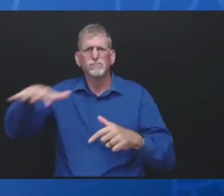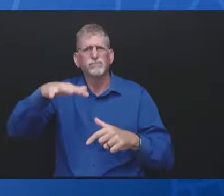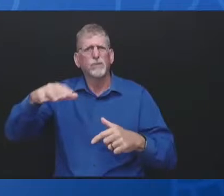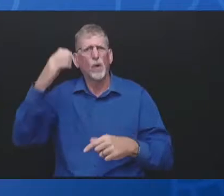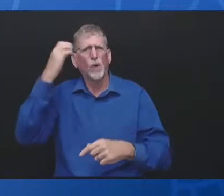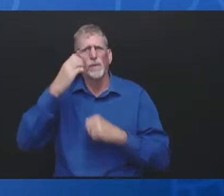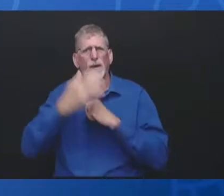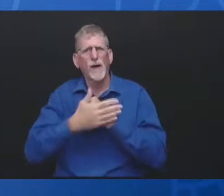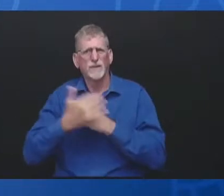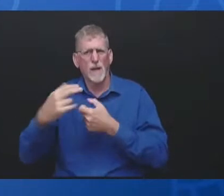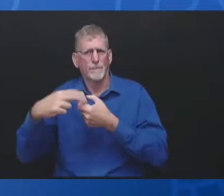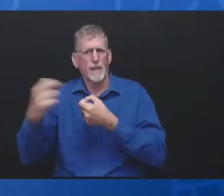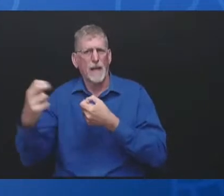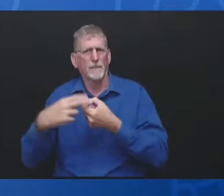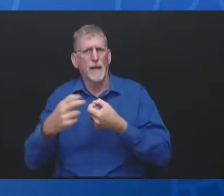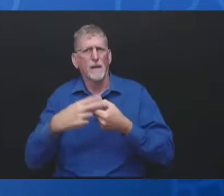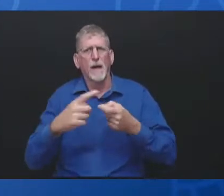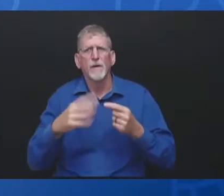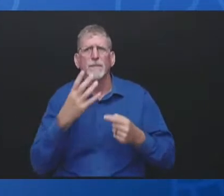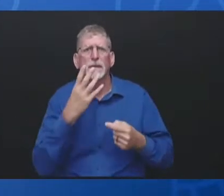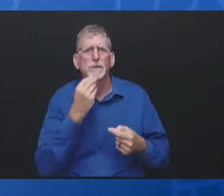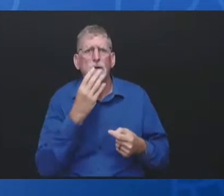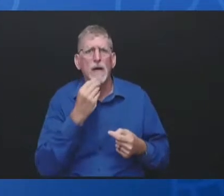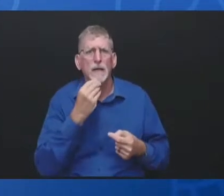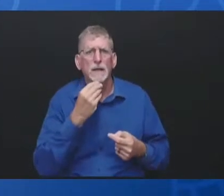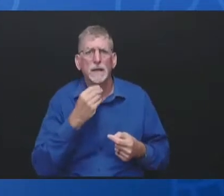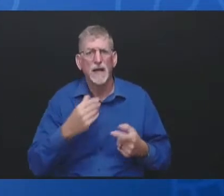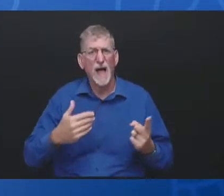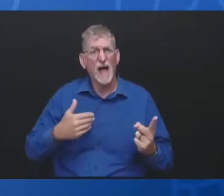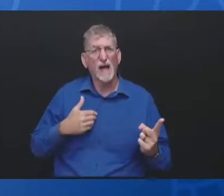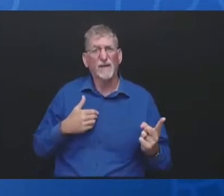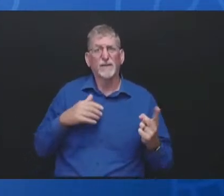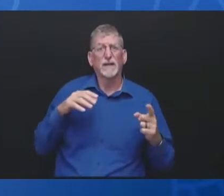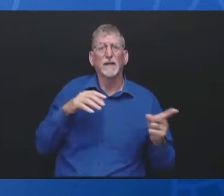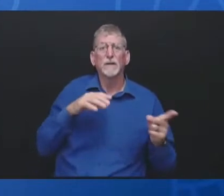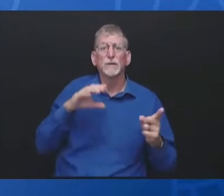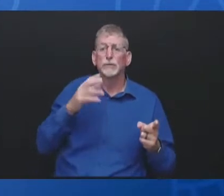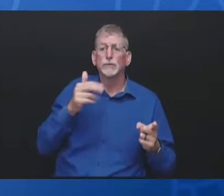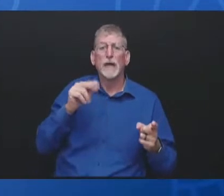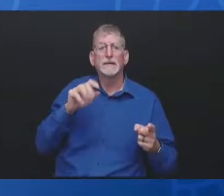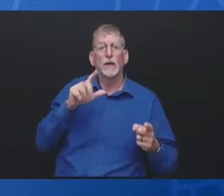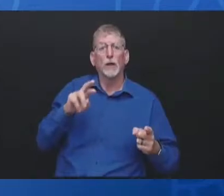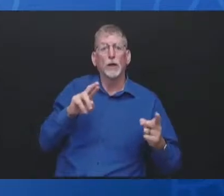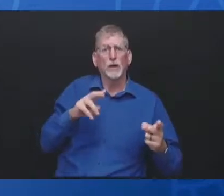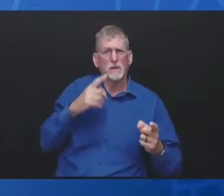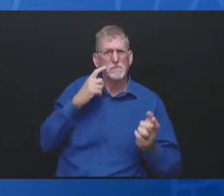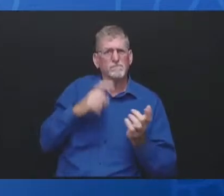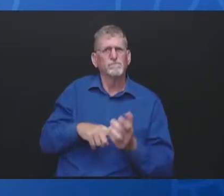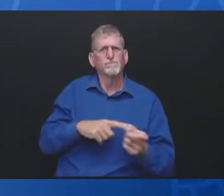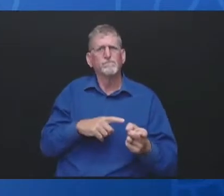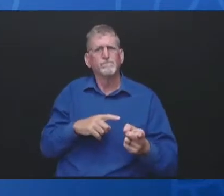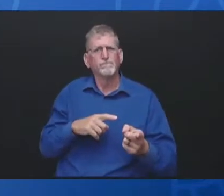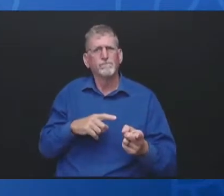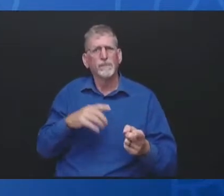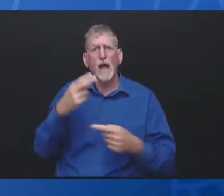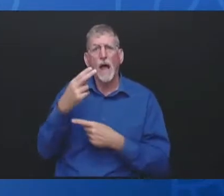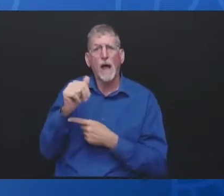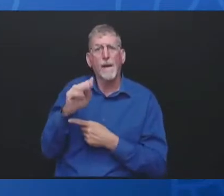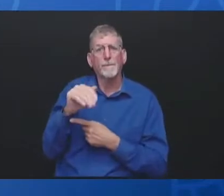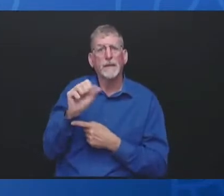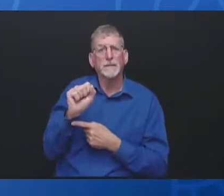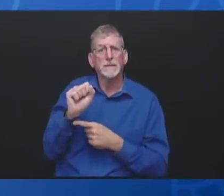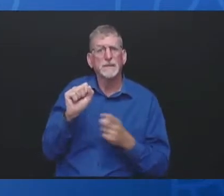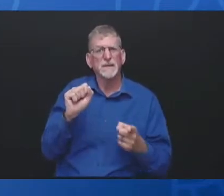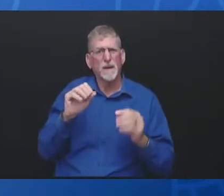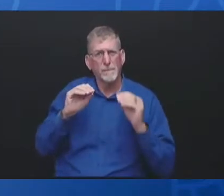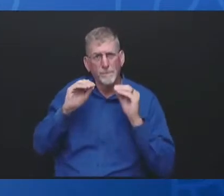noting that Israel's actions can no longer be justified. The fact of the matter is that Hamas has put the people in Gaza in this situation by